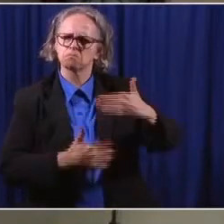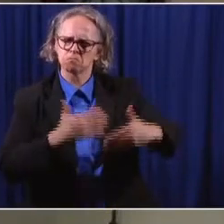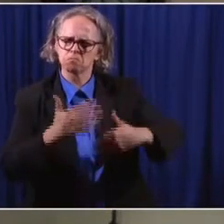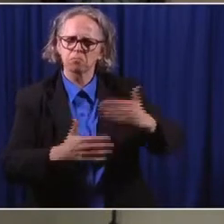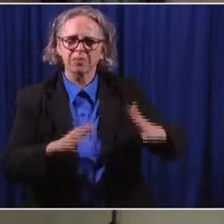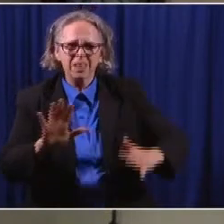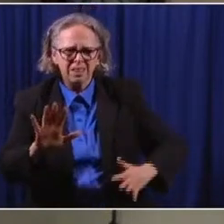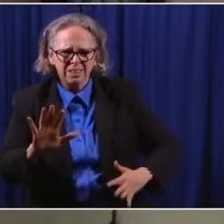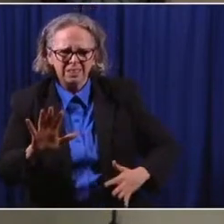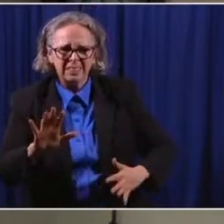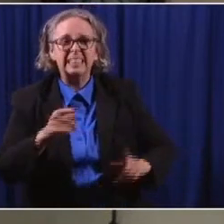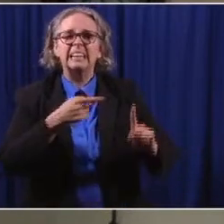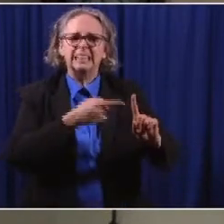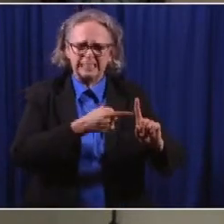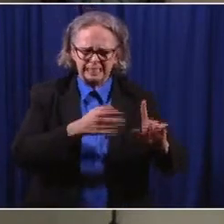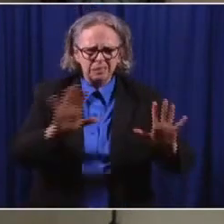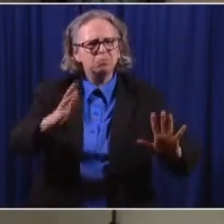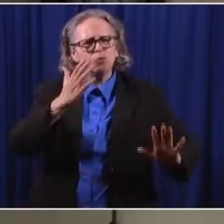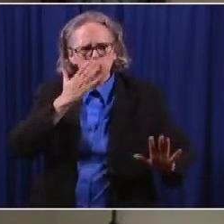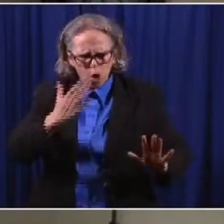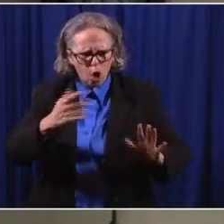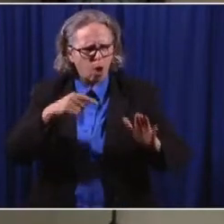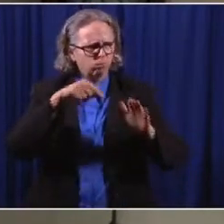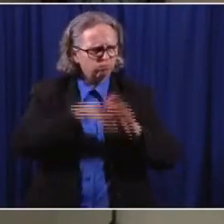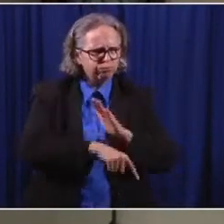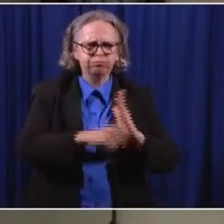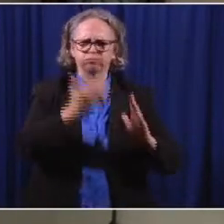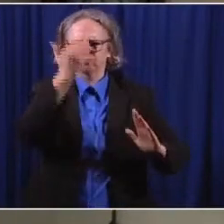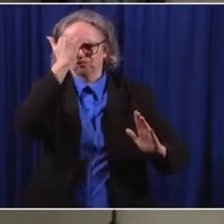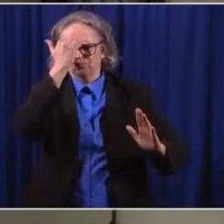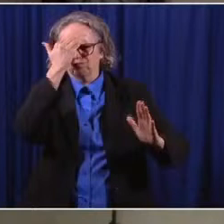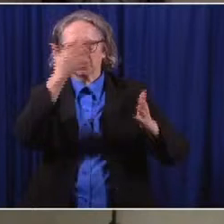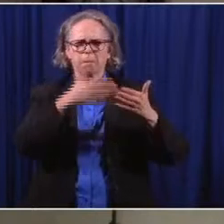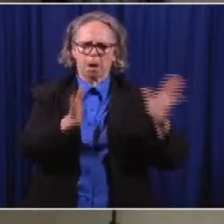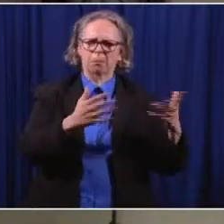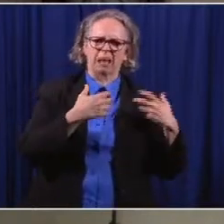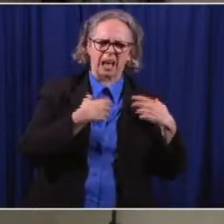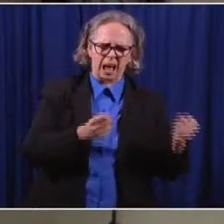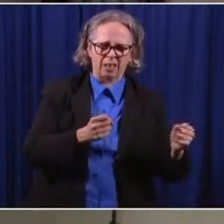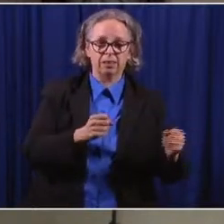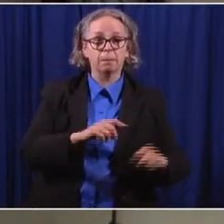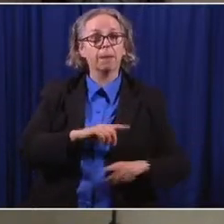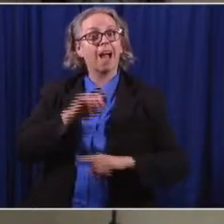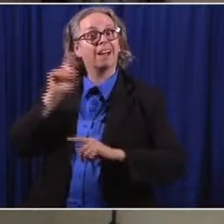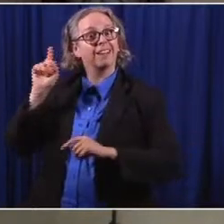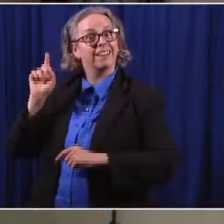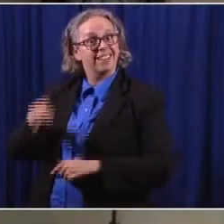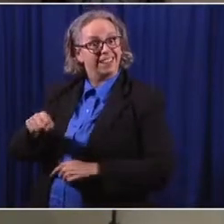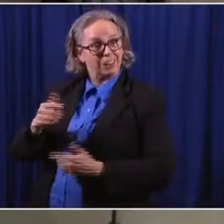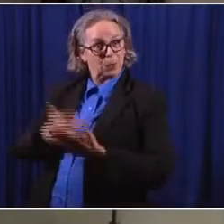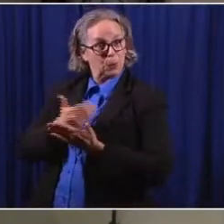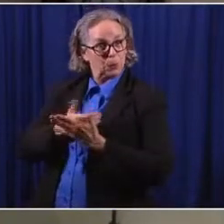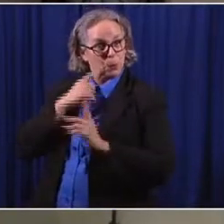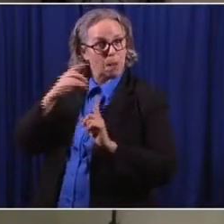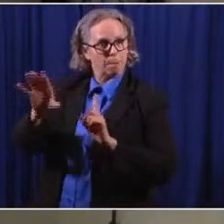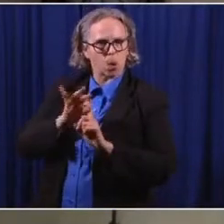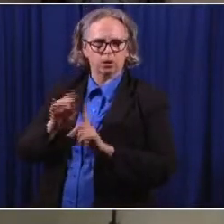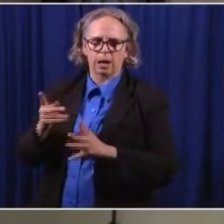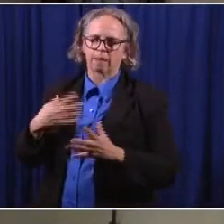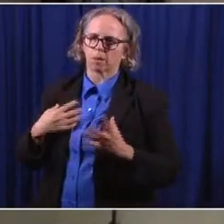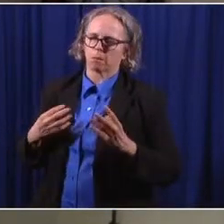deep knowledge of public health, her many, many years of experience in public